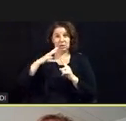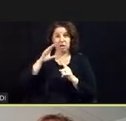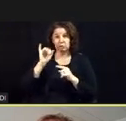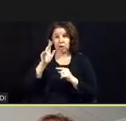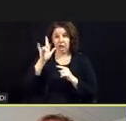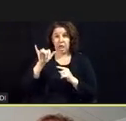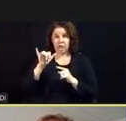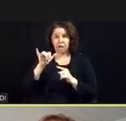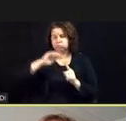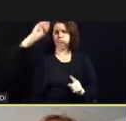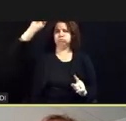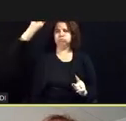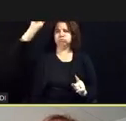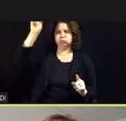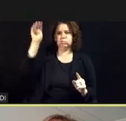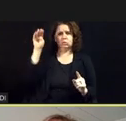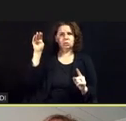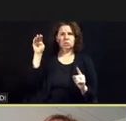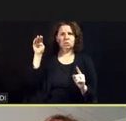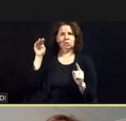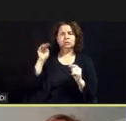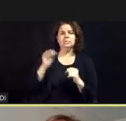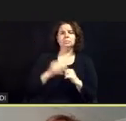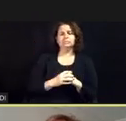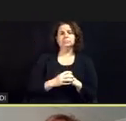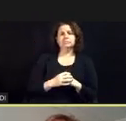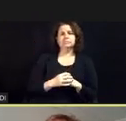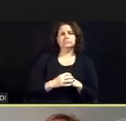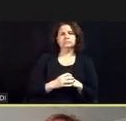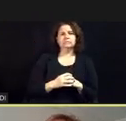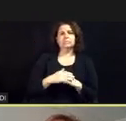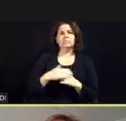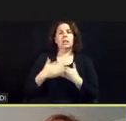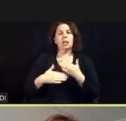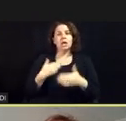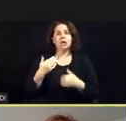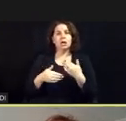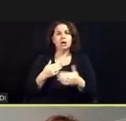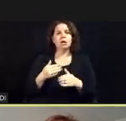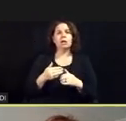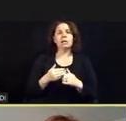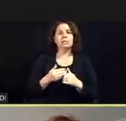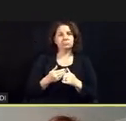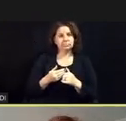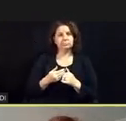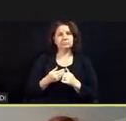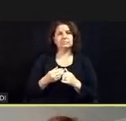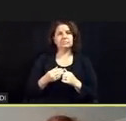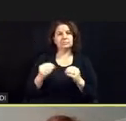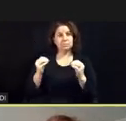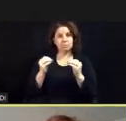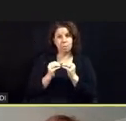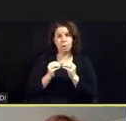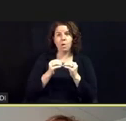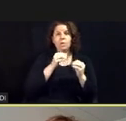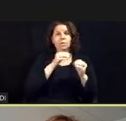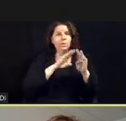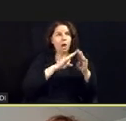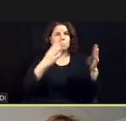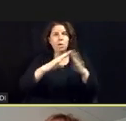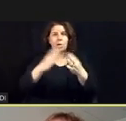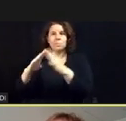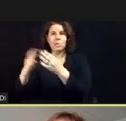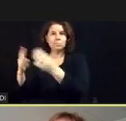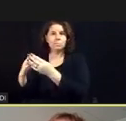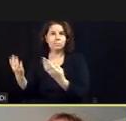And yet, as mid-July progressed, we did continue to have reopenings. And yet you see case counts dropping, and that's a